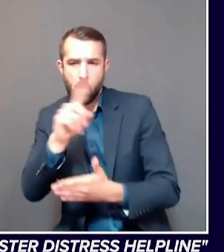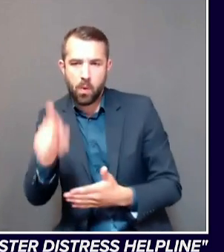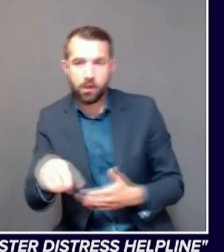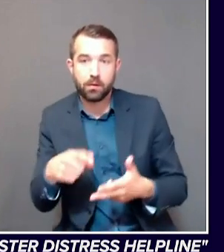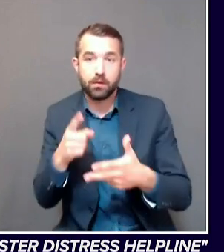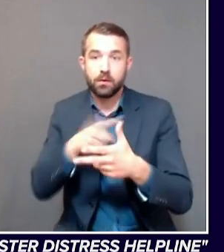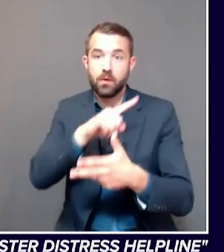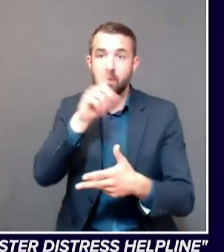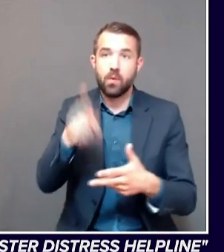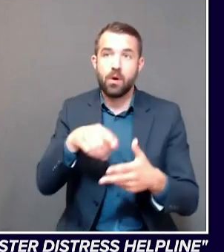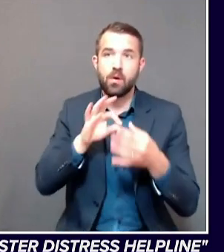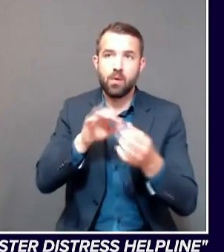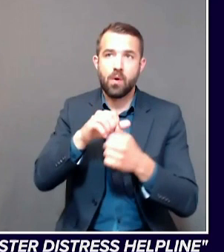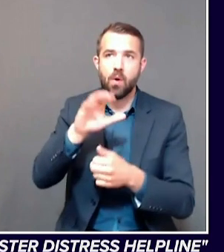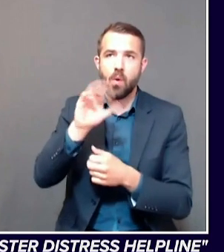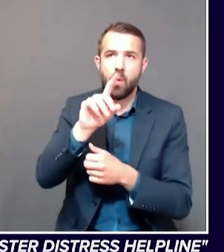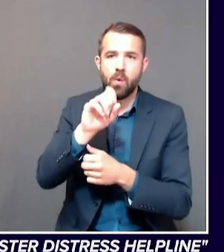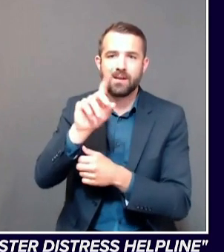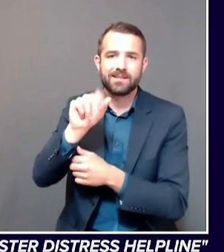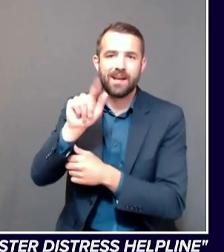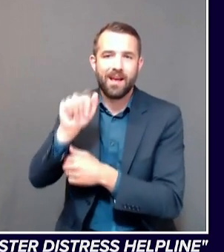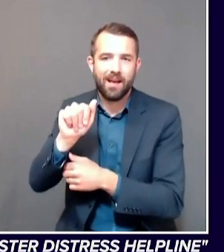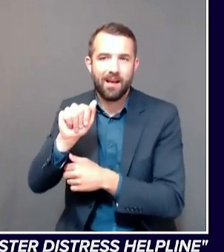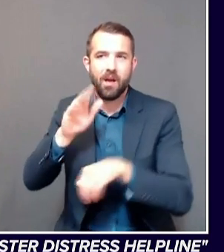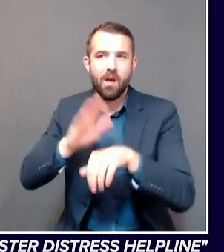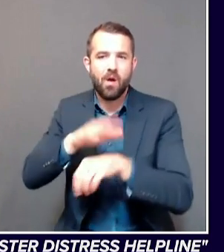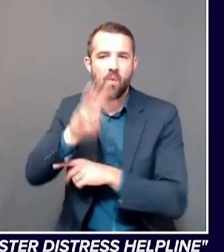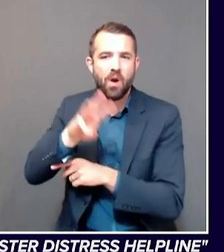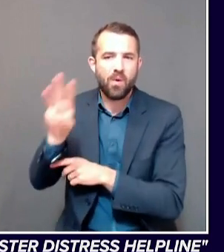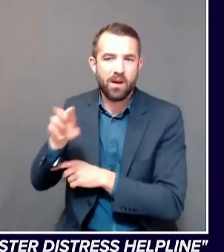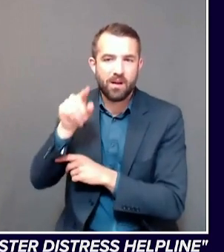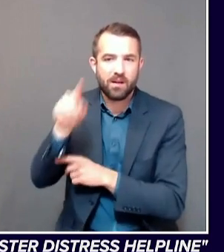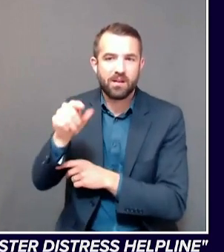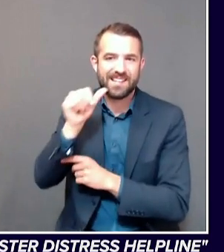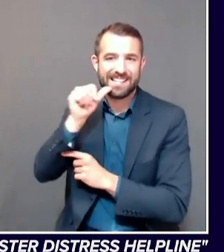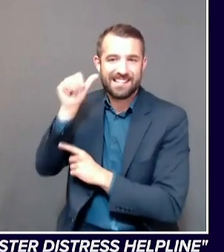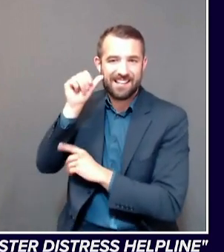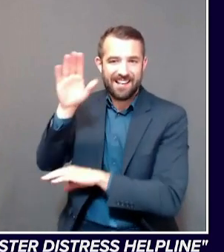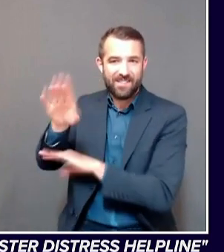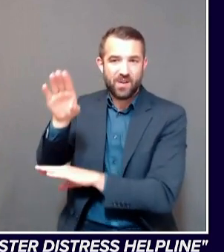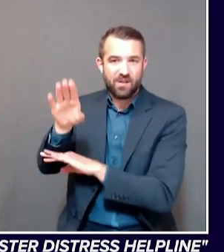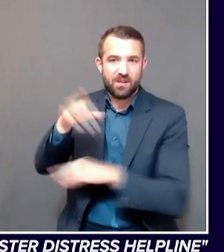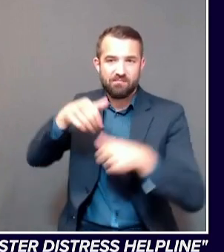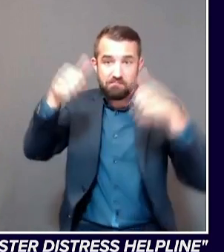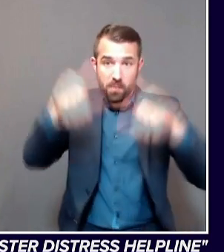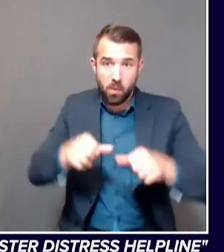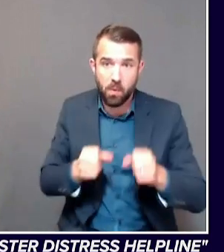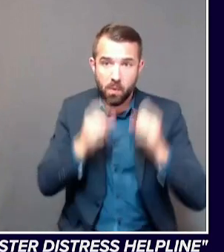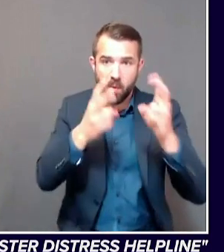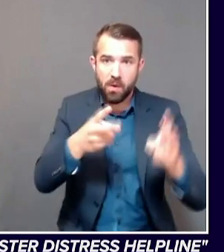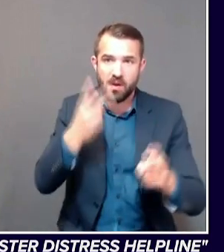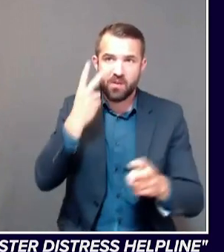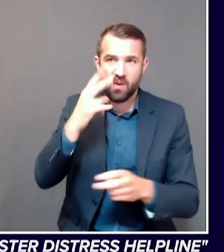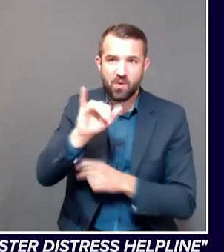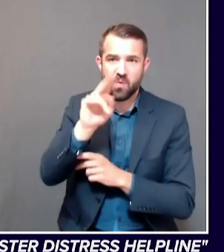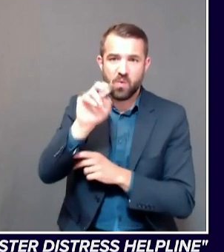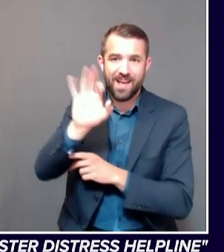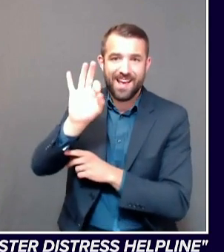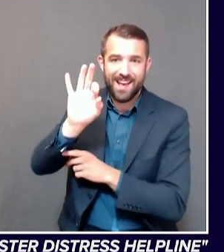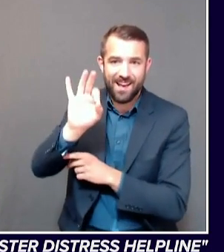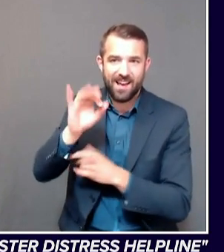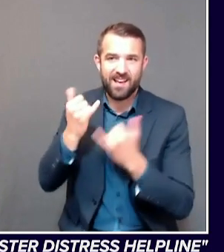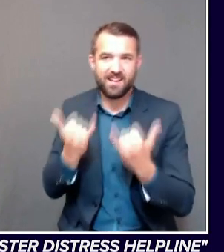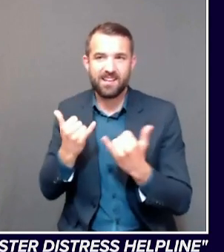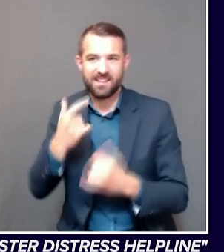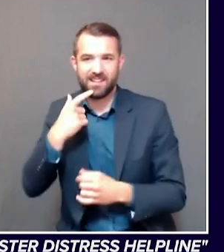code data that's up on the website right now. Yesterday afternoon, the data was posted as of June 9th, but then it switched back to June 2nd,